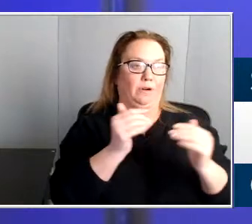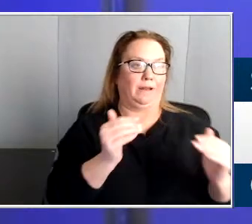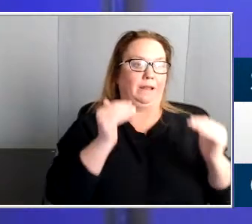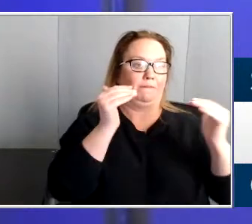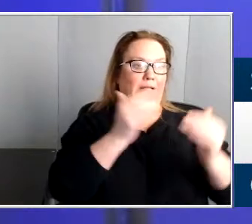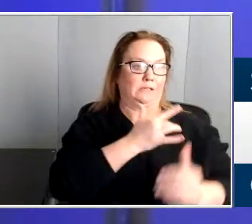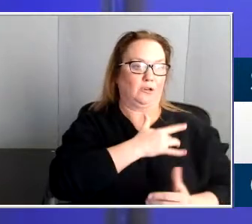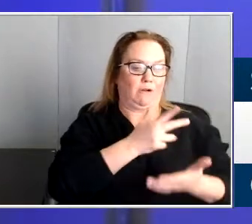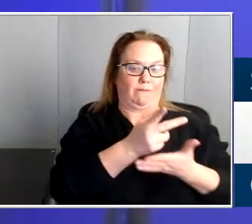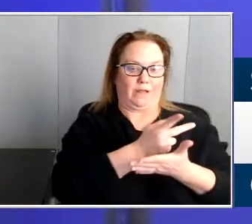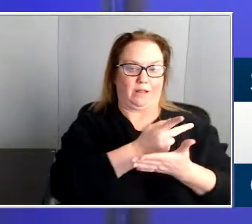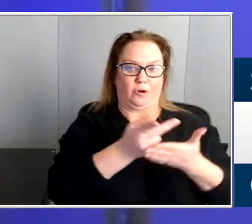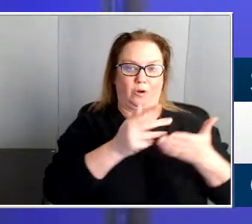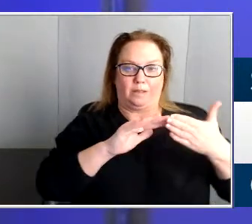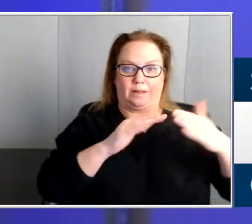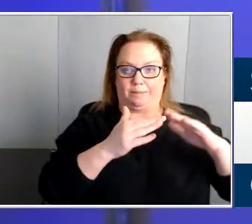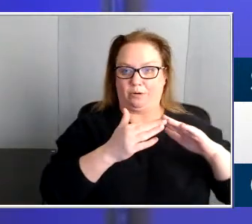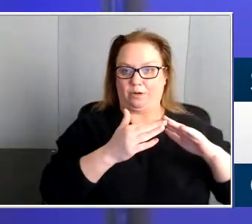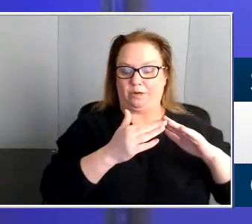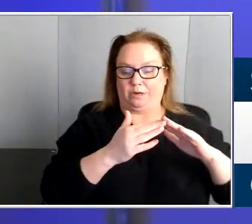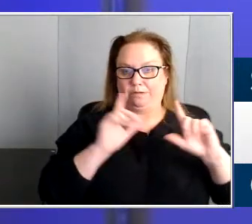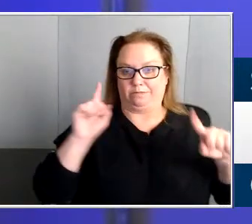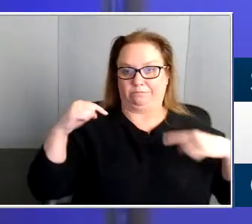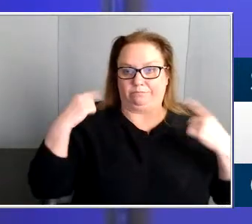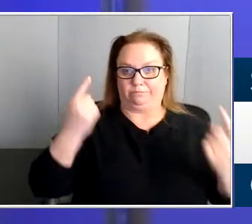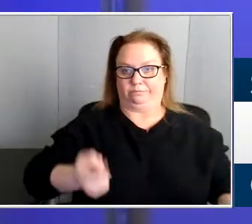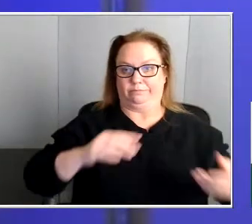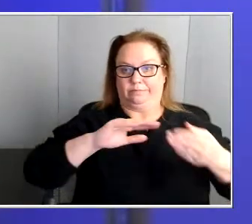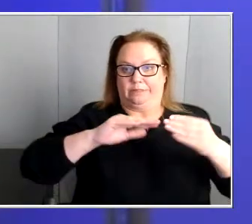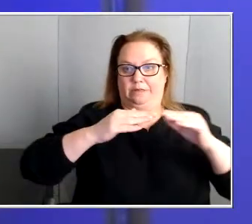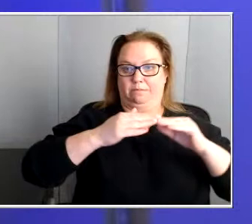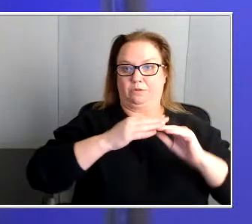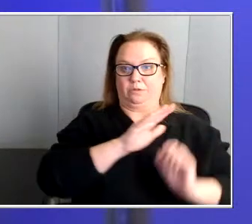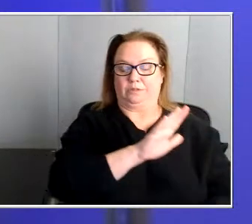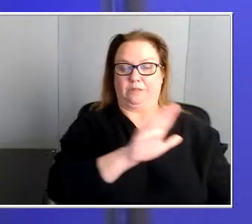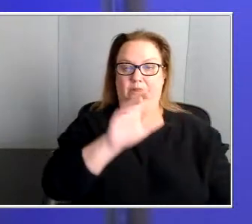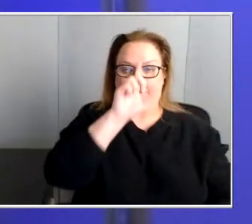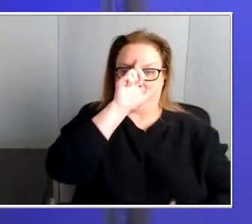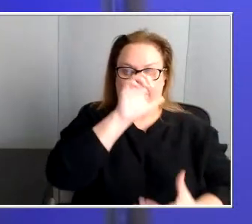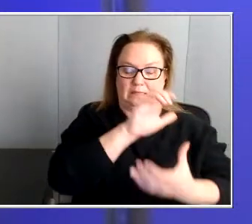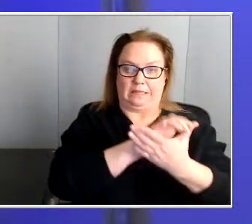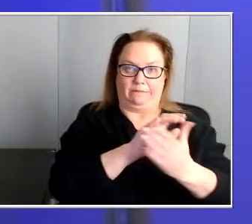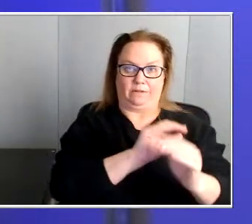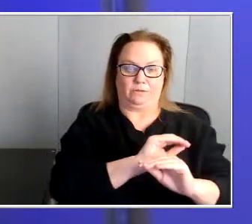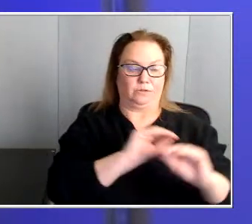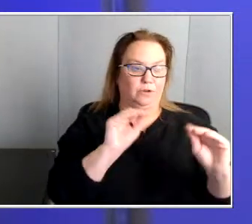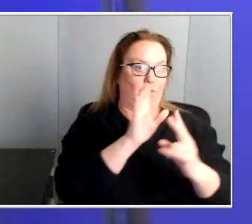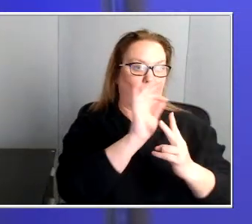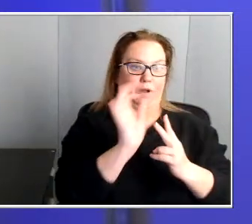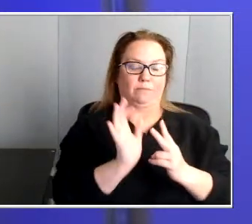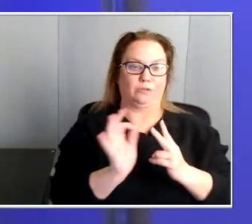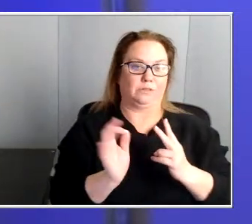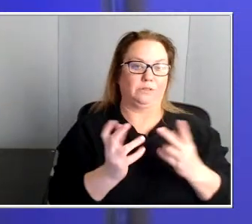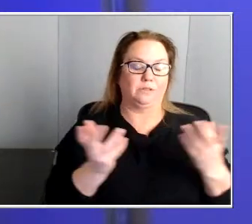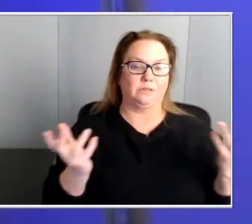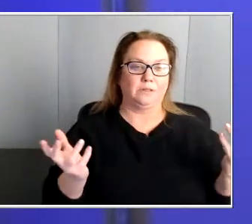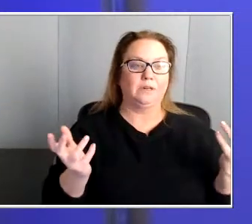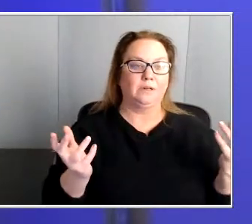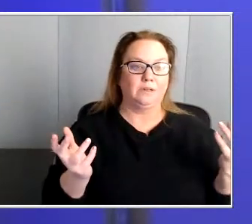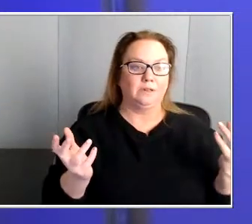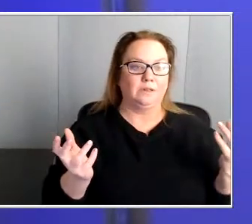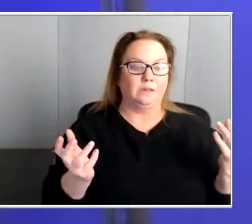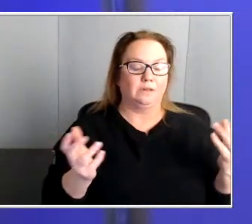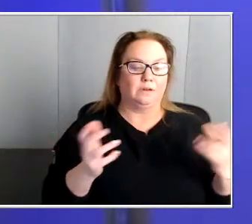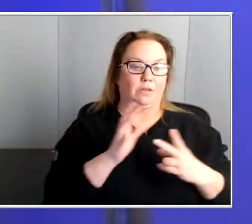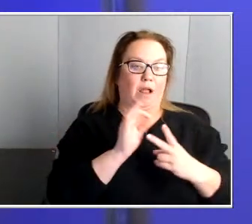because historically anyways, there's been sort of this belief that there aren't any options, or the options